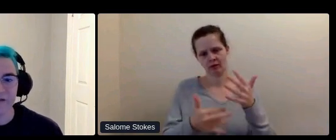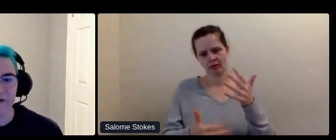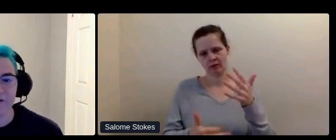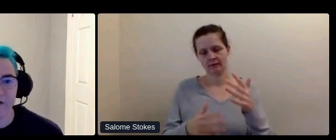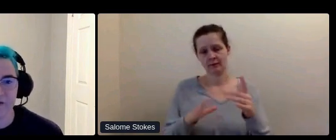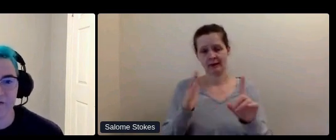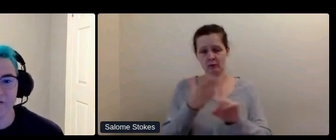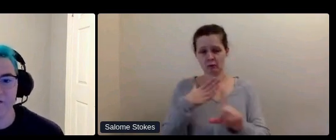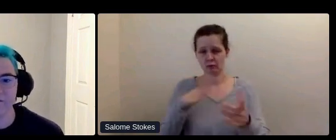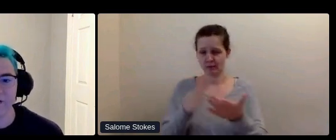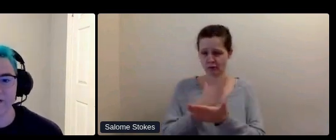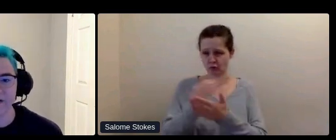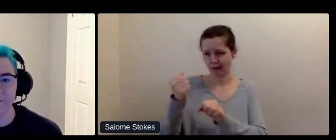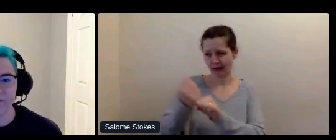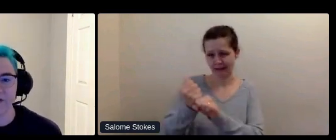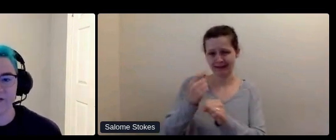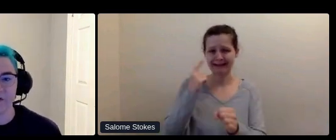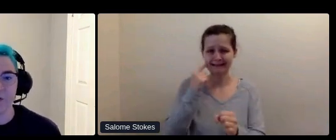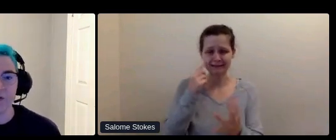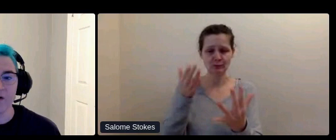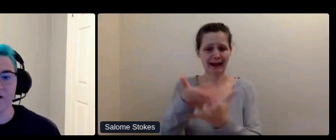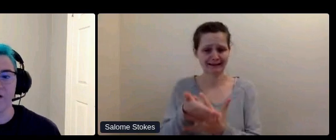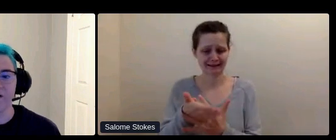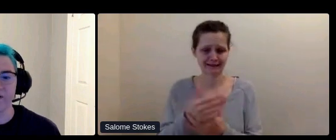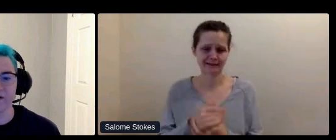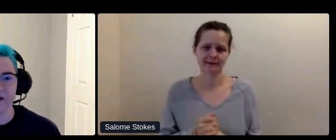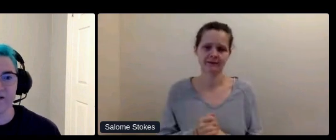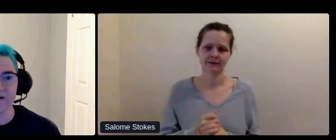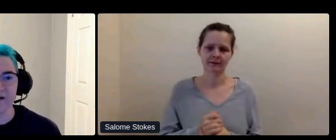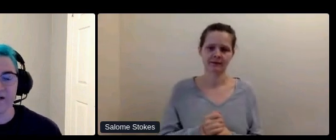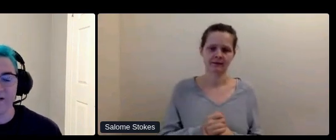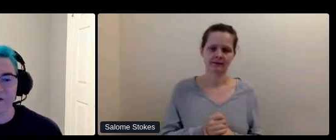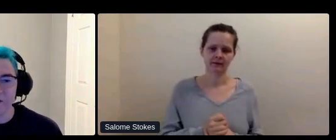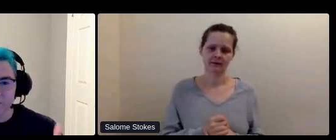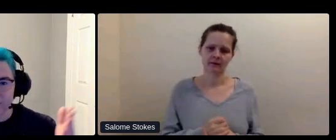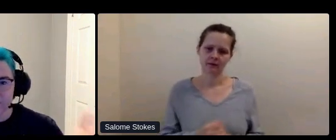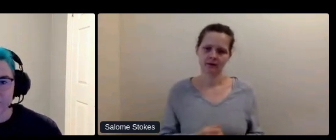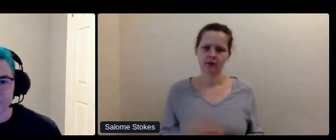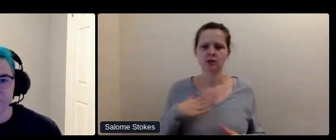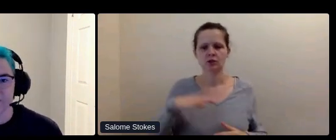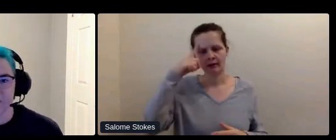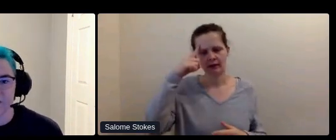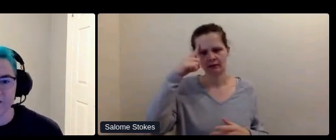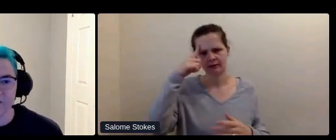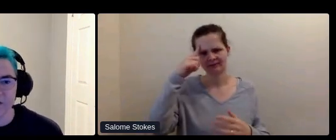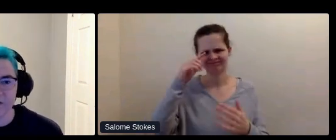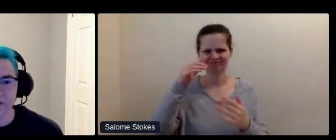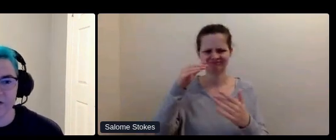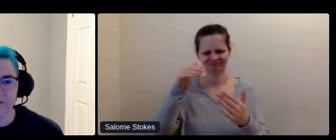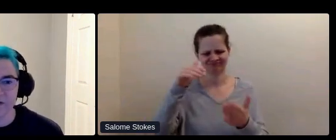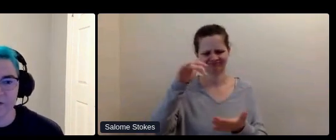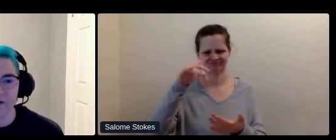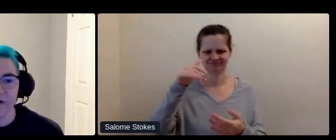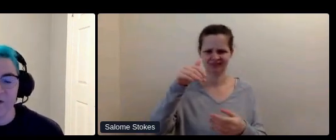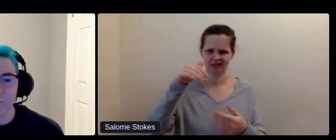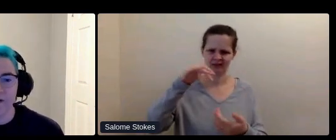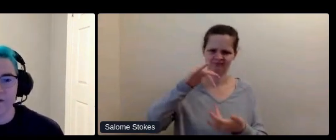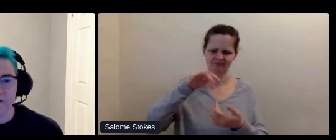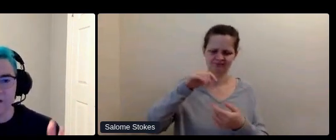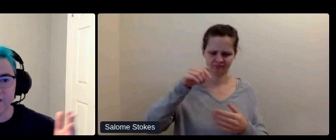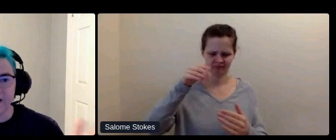at integration of accessibility into the core of the design. And so I'm going to use this chart to kind of show